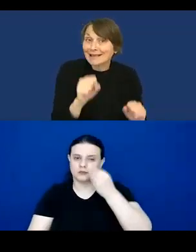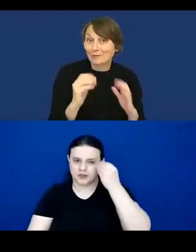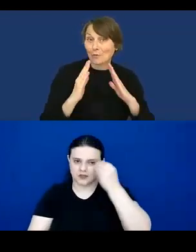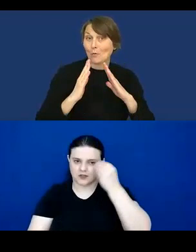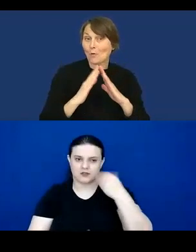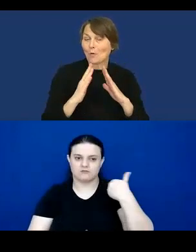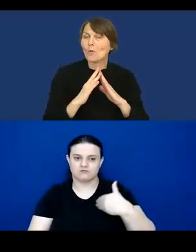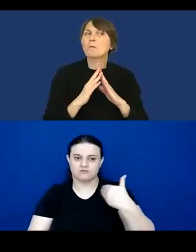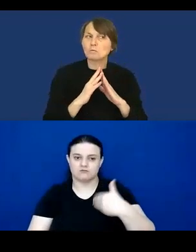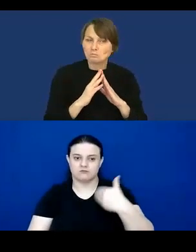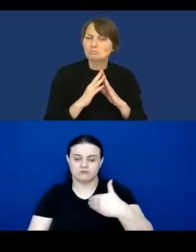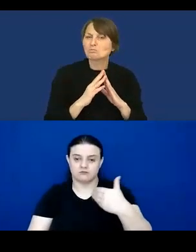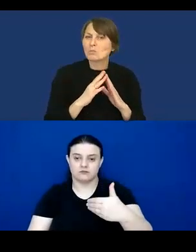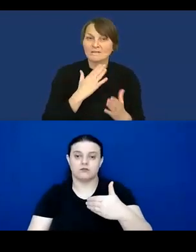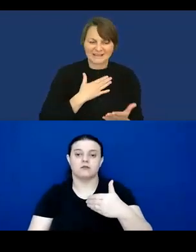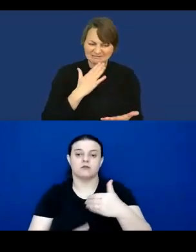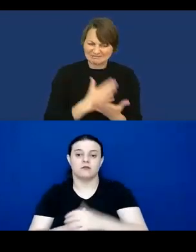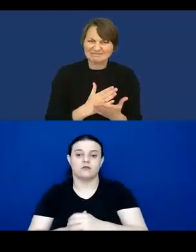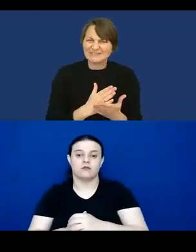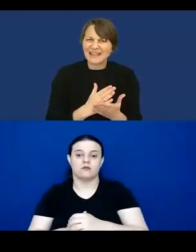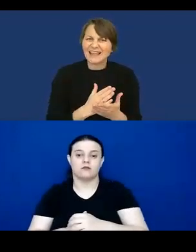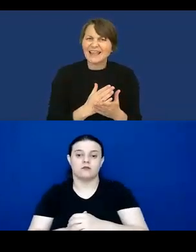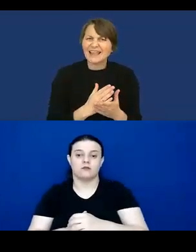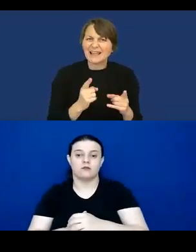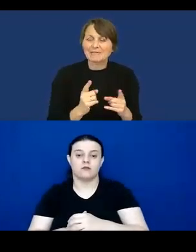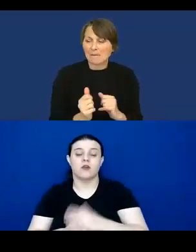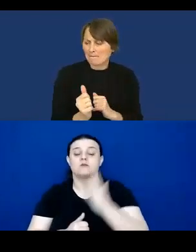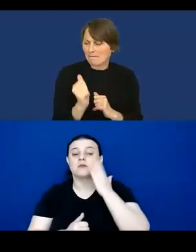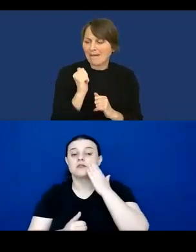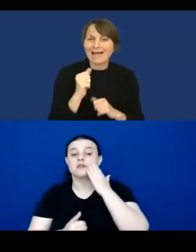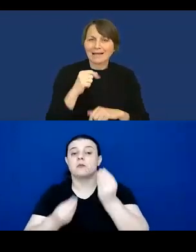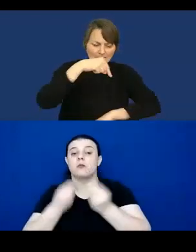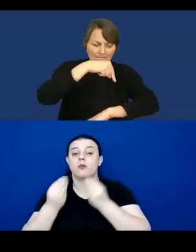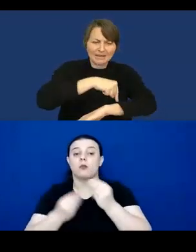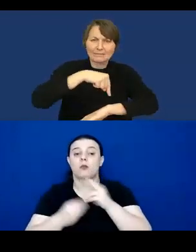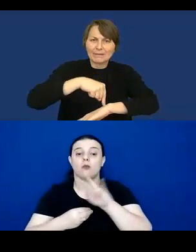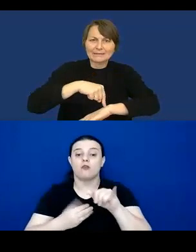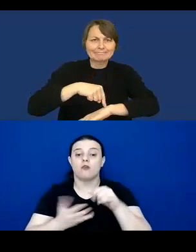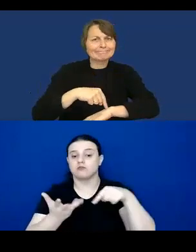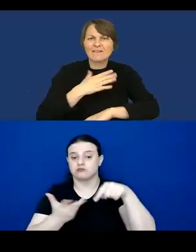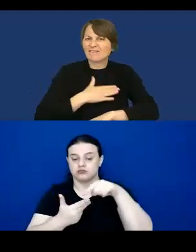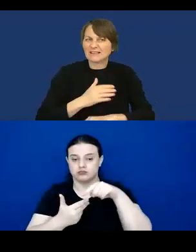you indeed cannot feel a short distance on your back or on your calf.